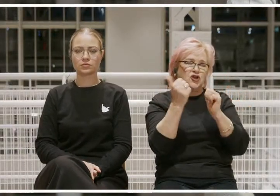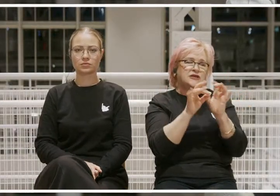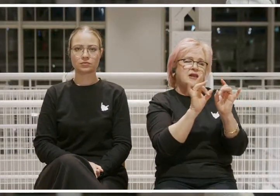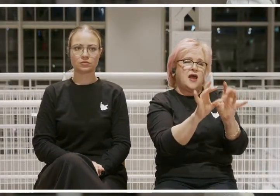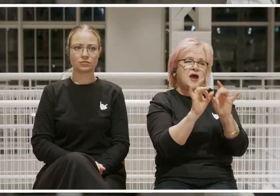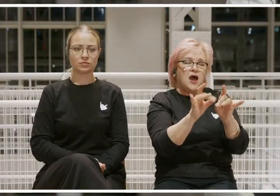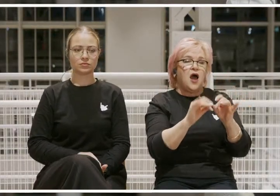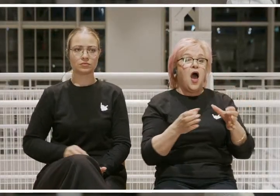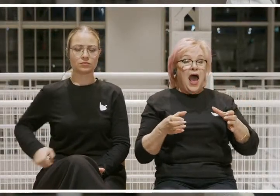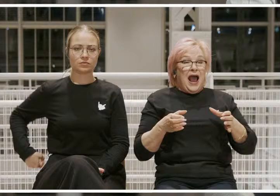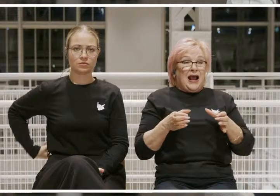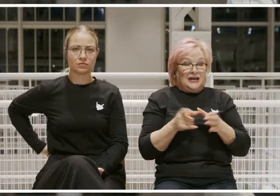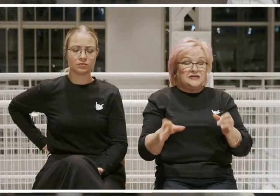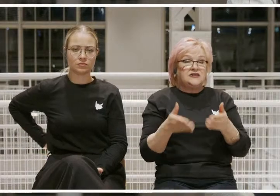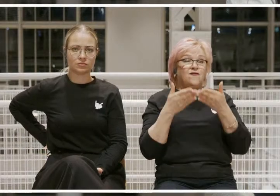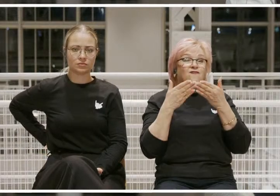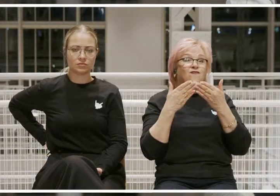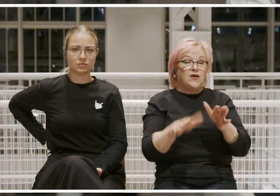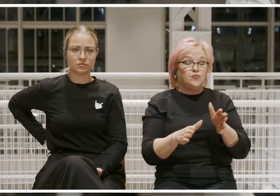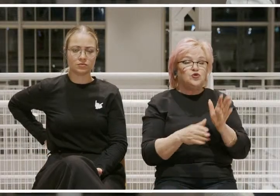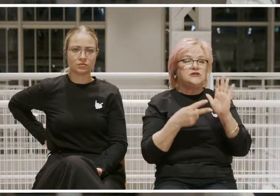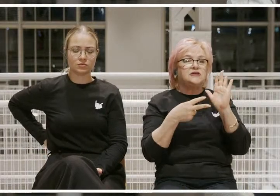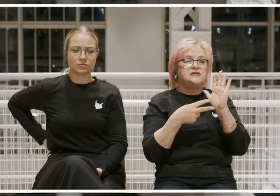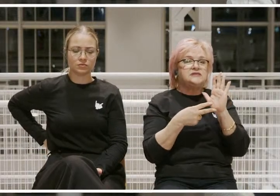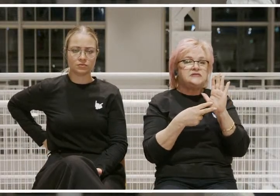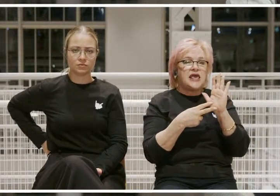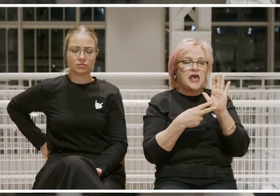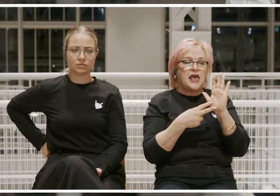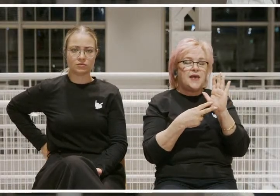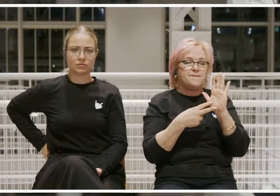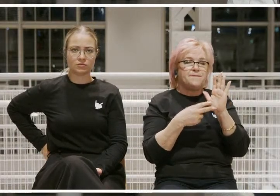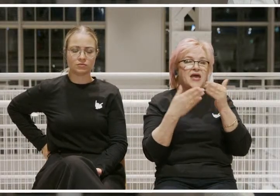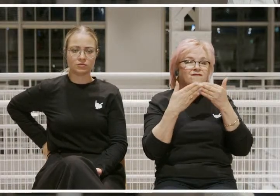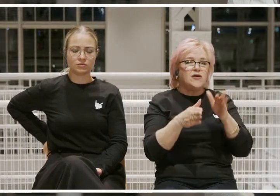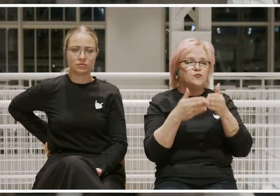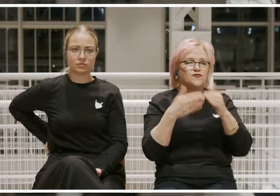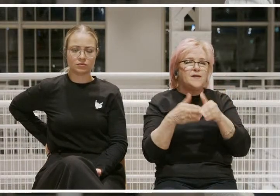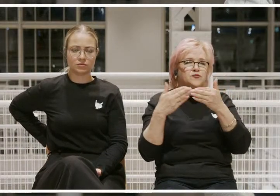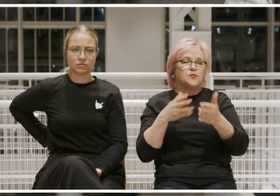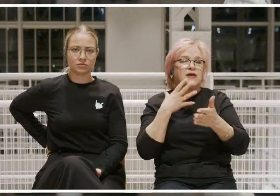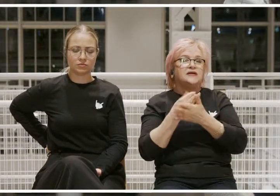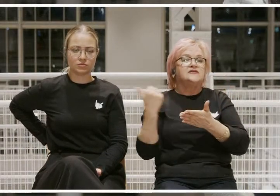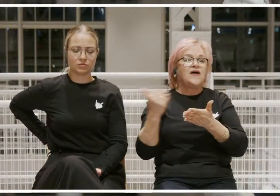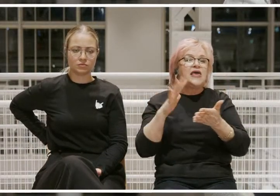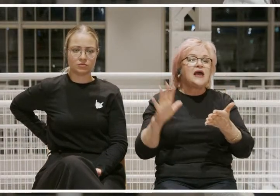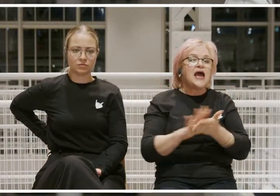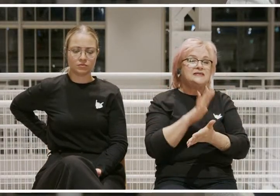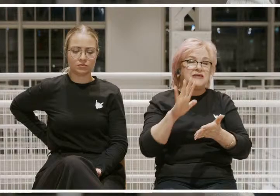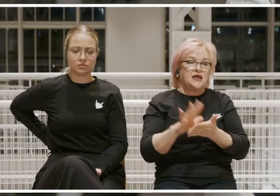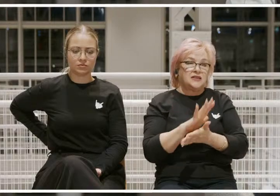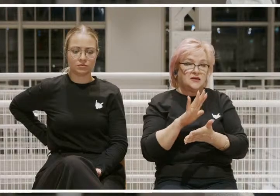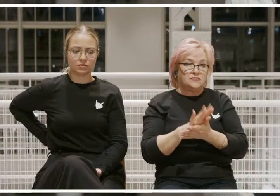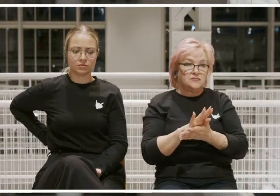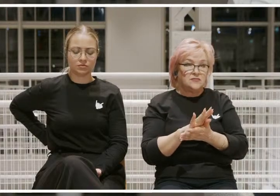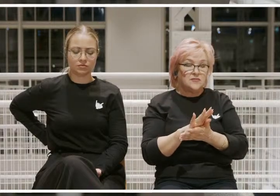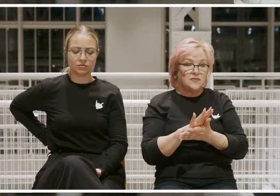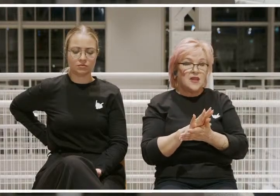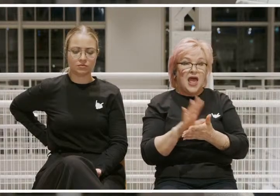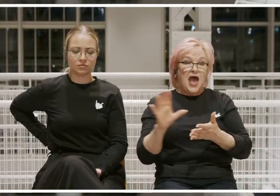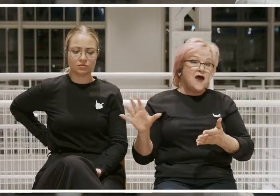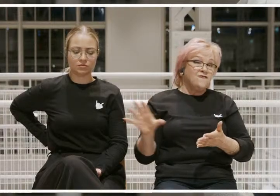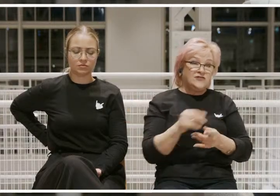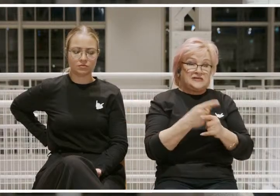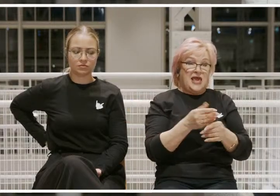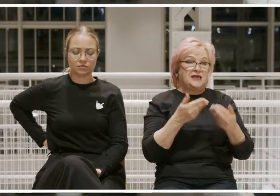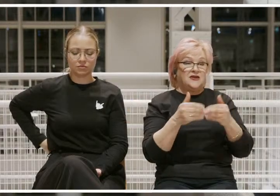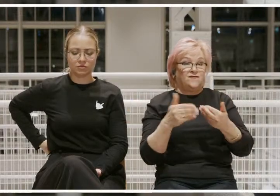its Annex newspaper during the biennial with a series of public and more intimate conversations. By the way,